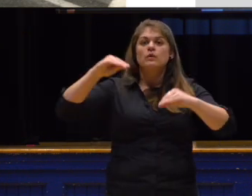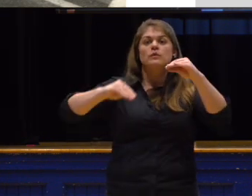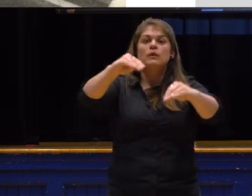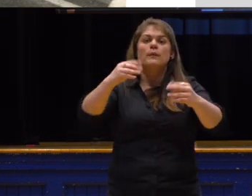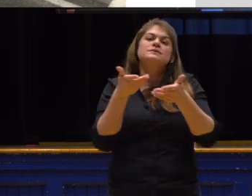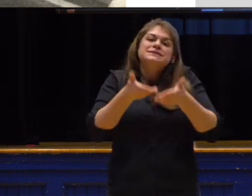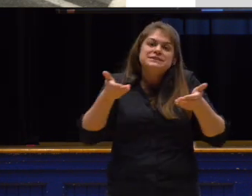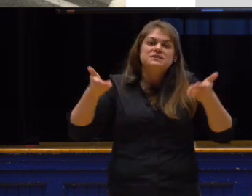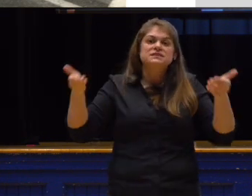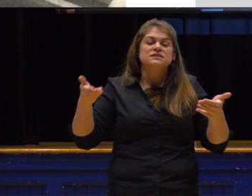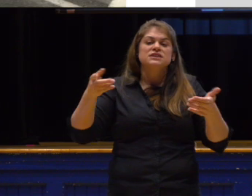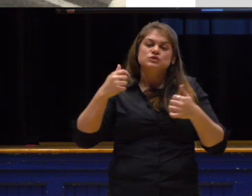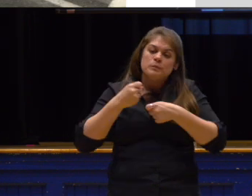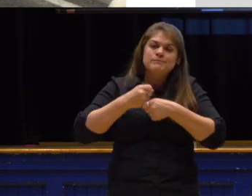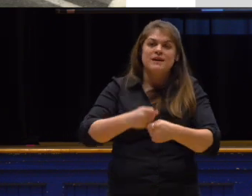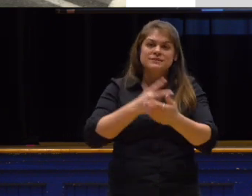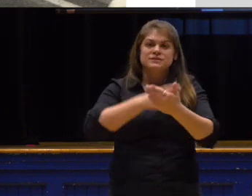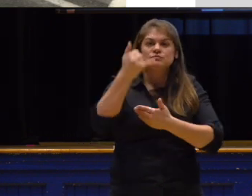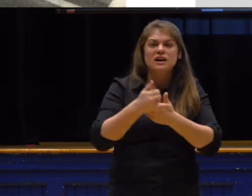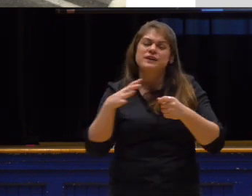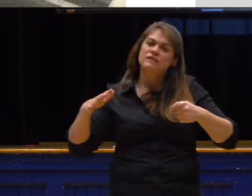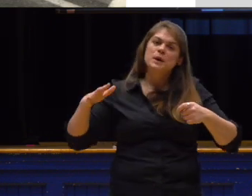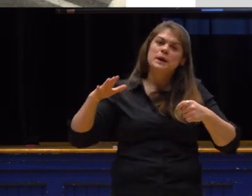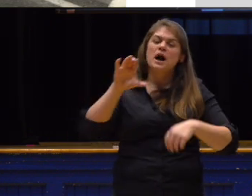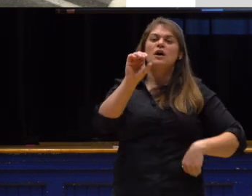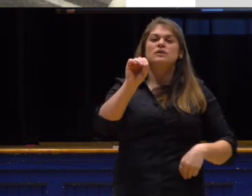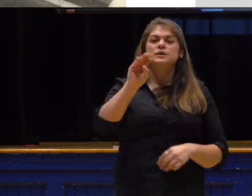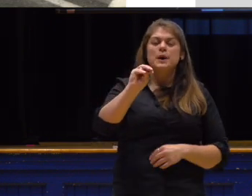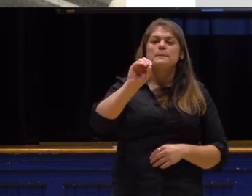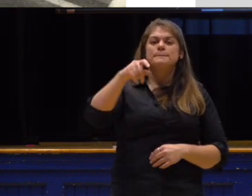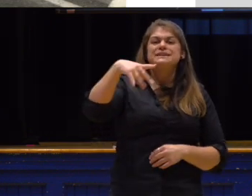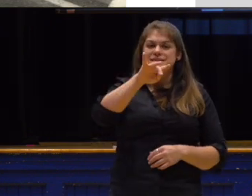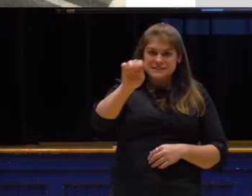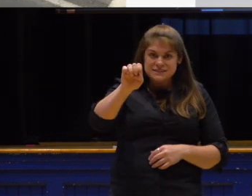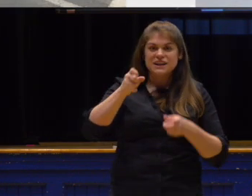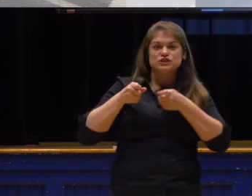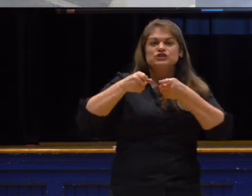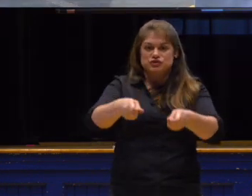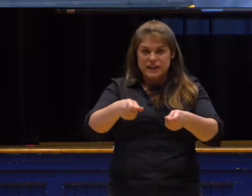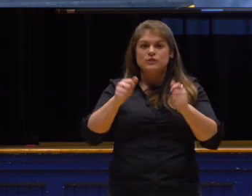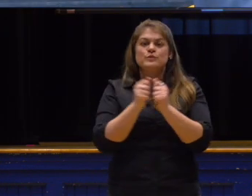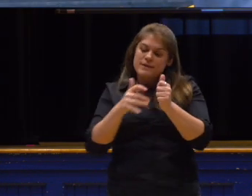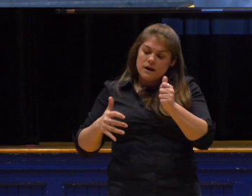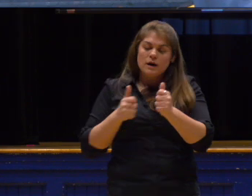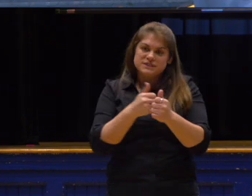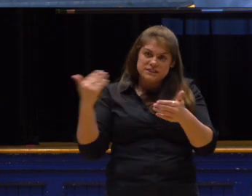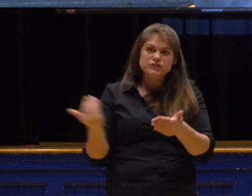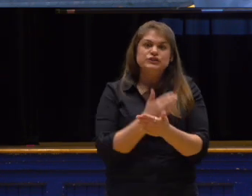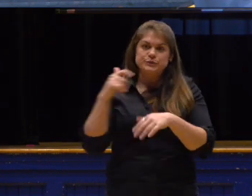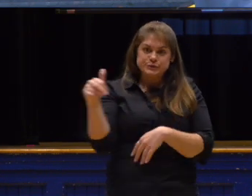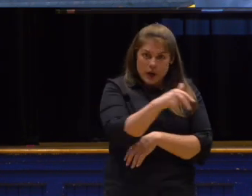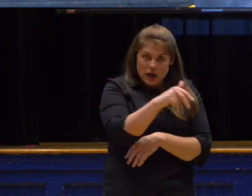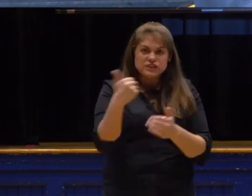need to make this project a complete streets project with updated pedestrian crossings, new traffic